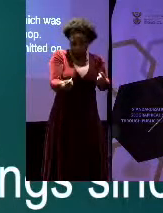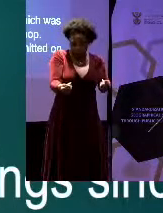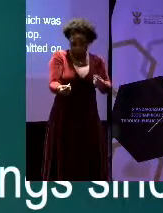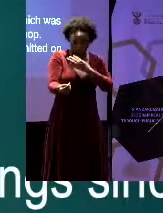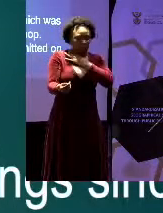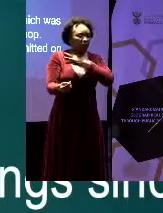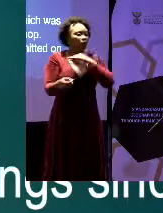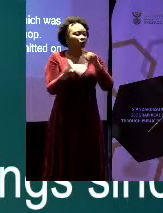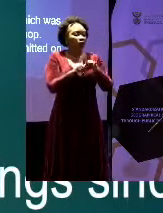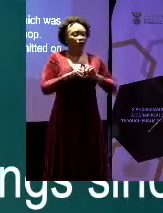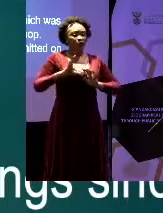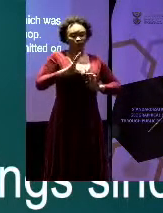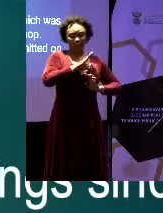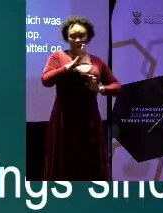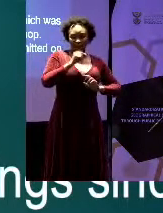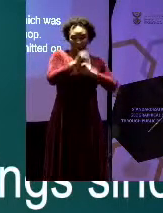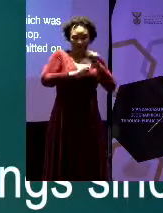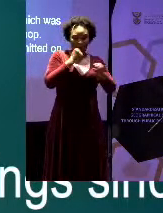committee has an annual plan,